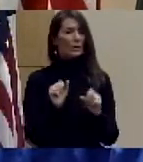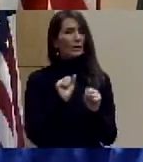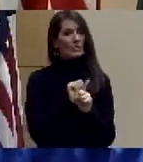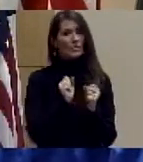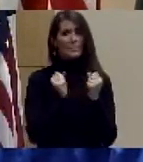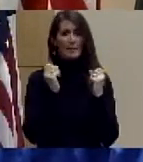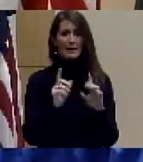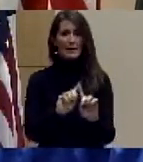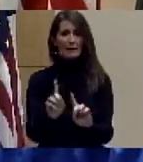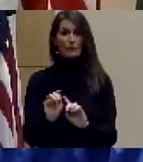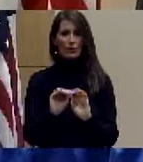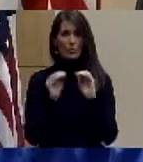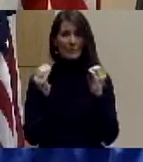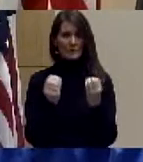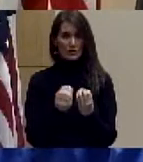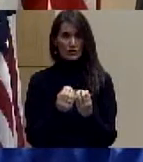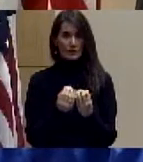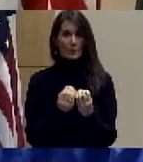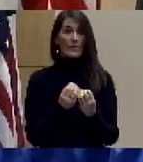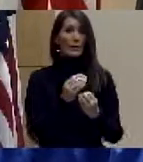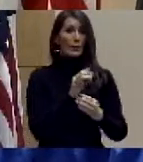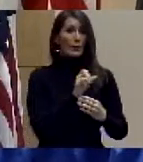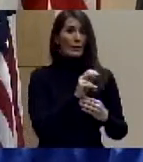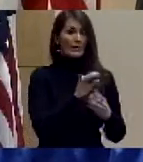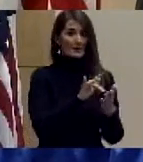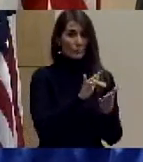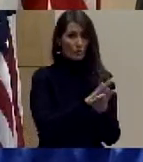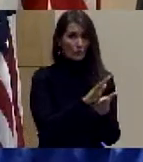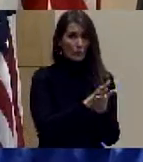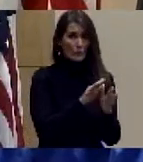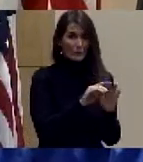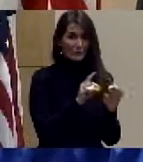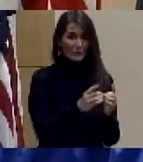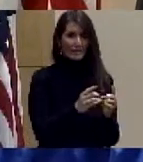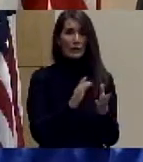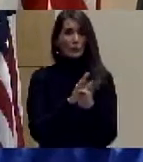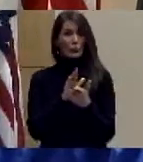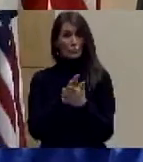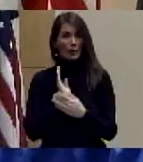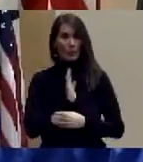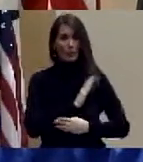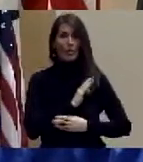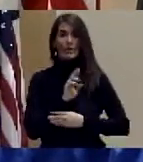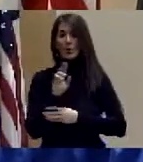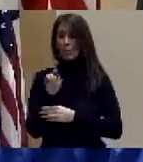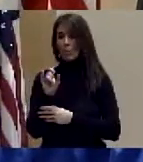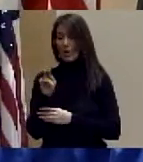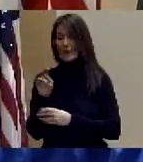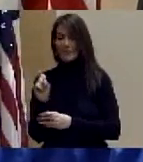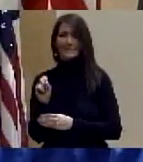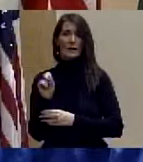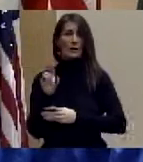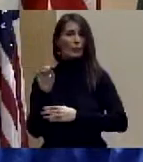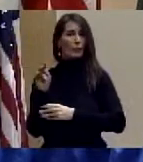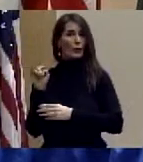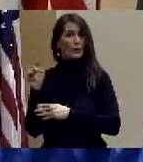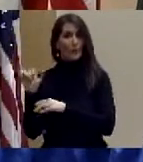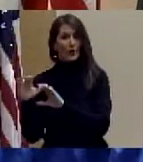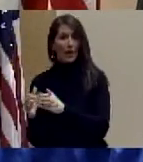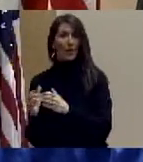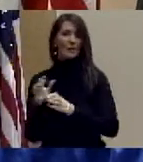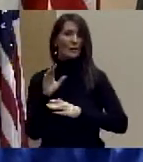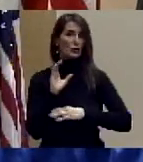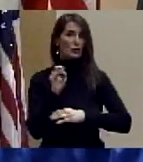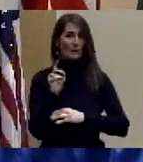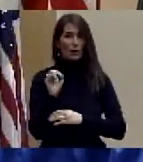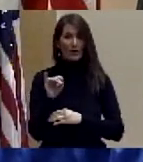different organizations, the Brighton Central School District and our school board, the Kiwanis, the Rotary Club, Brighton Neighbors United, the Chamber